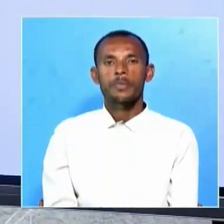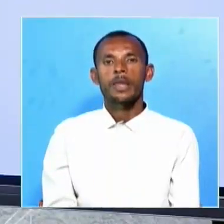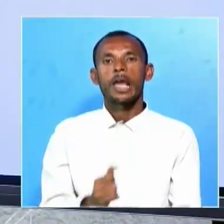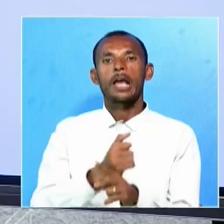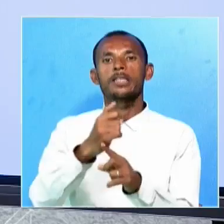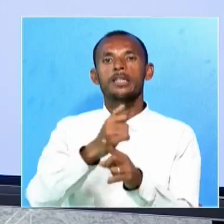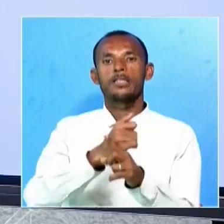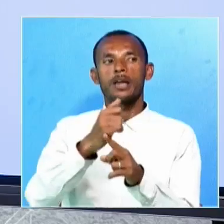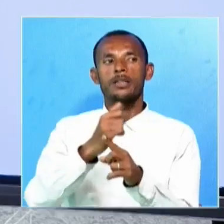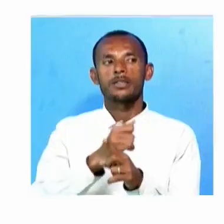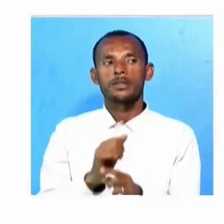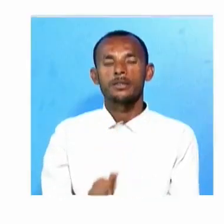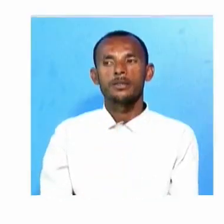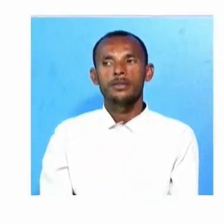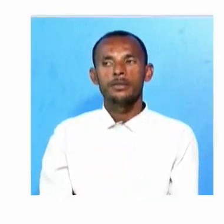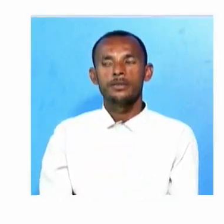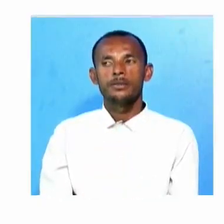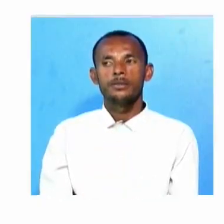Exercise.